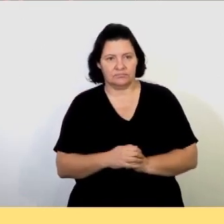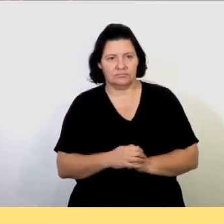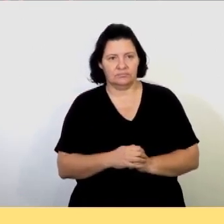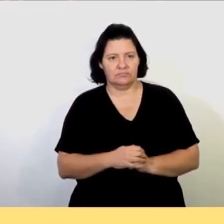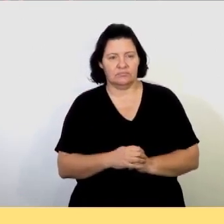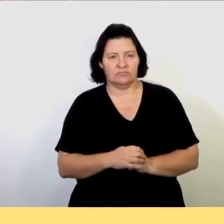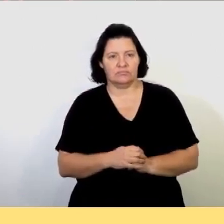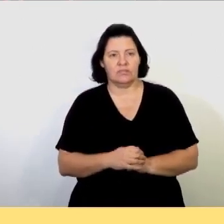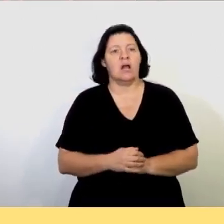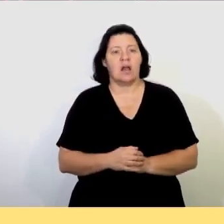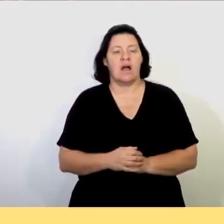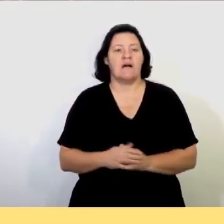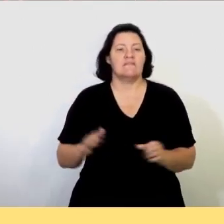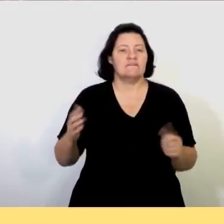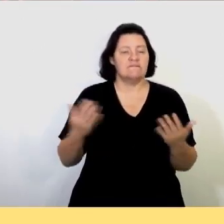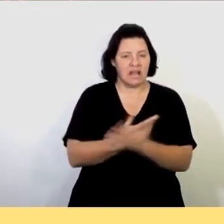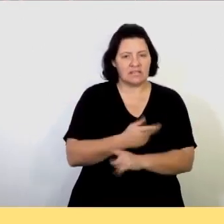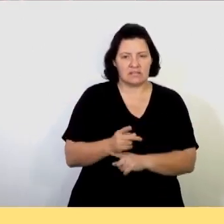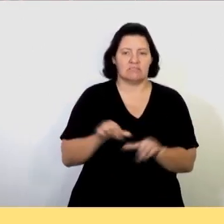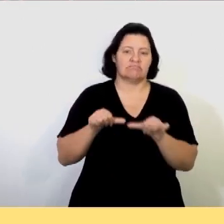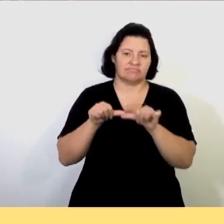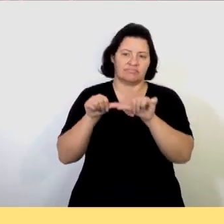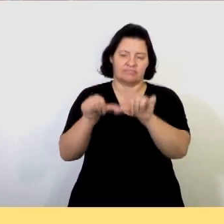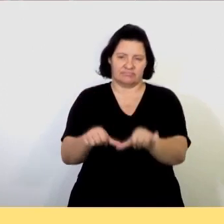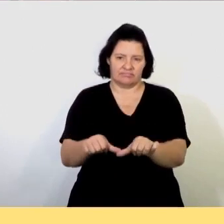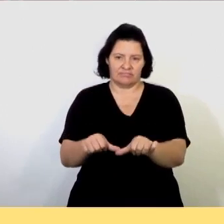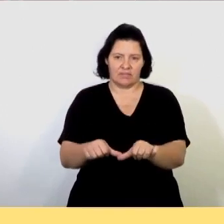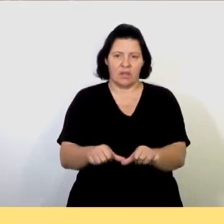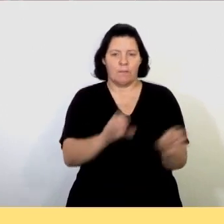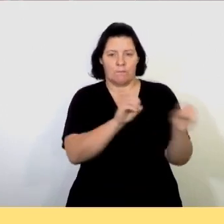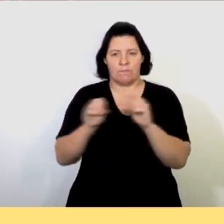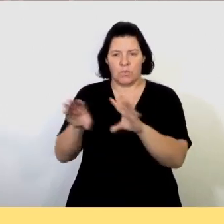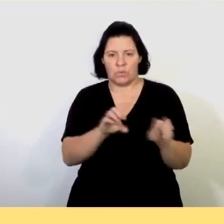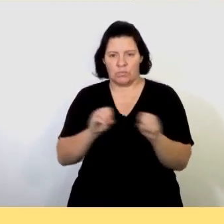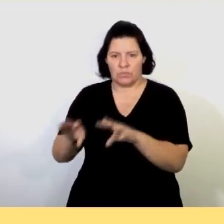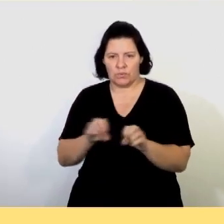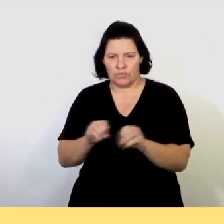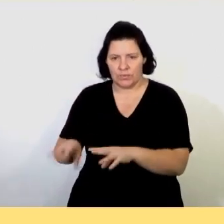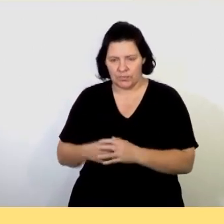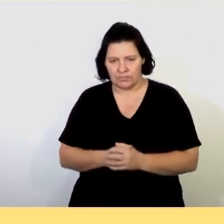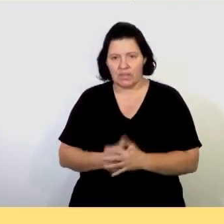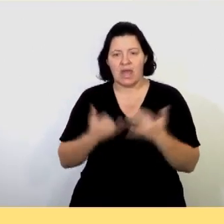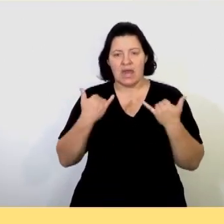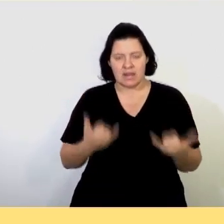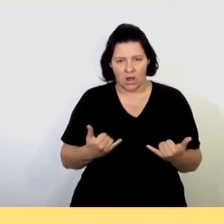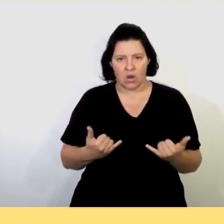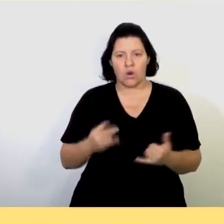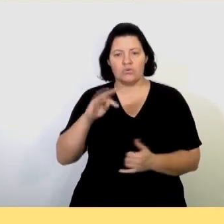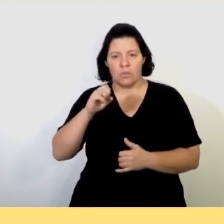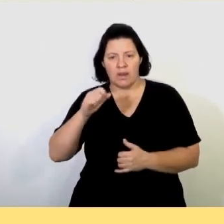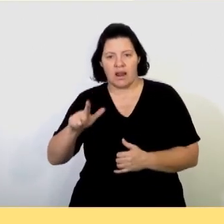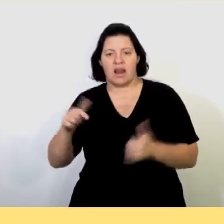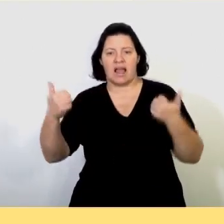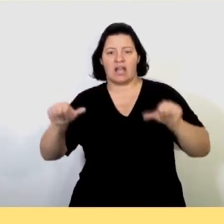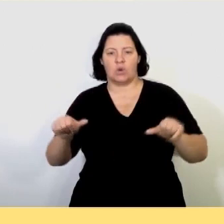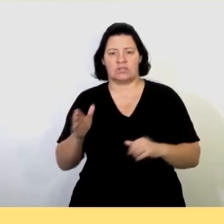1,500. Let's quickly go and continue with our posting. We are now in the nominal